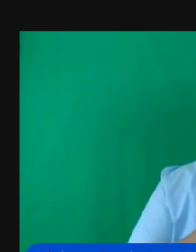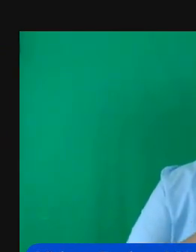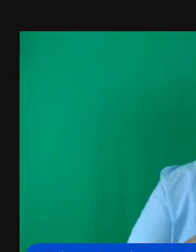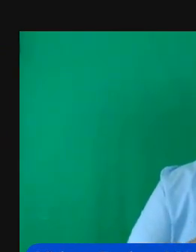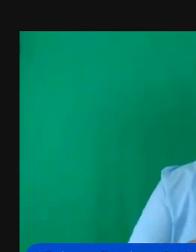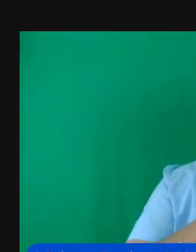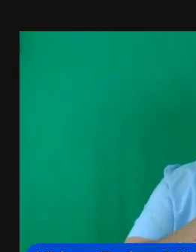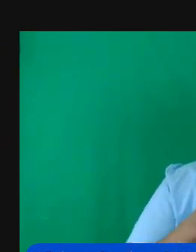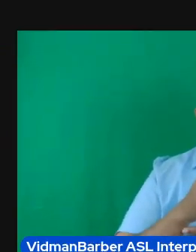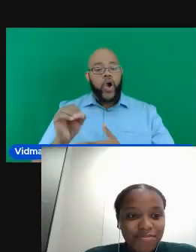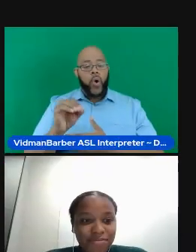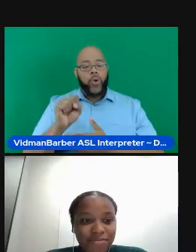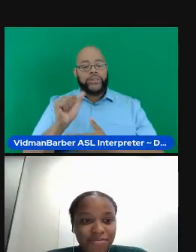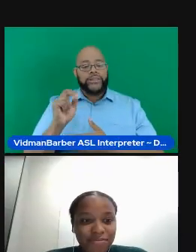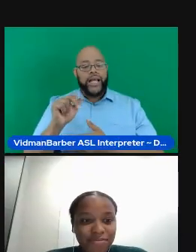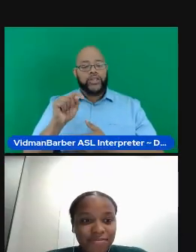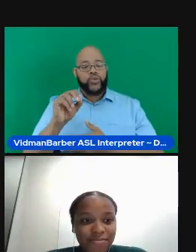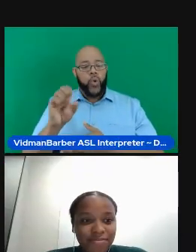Santos.